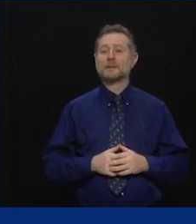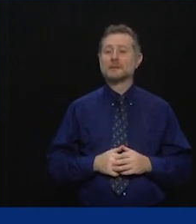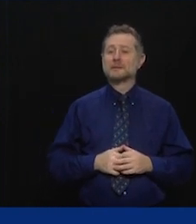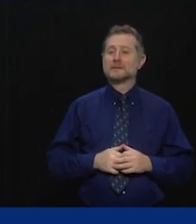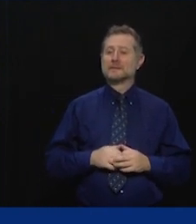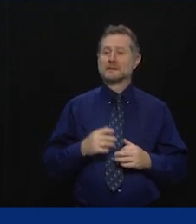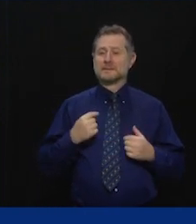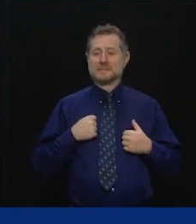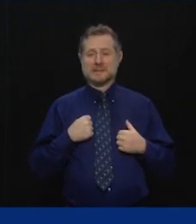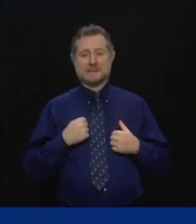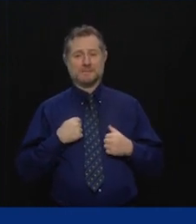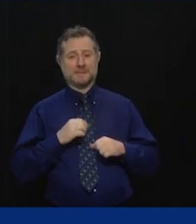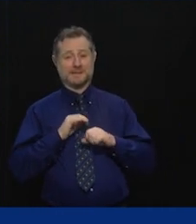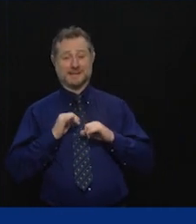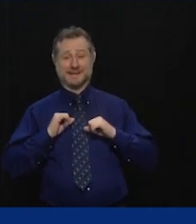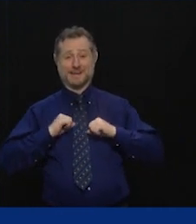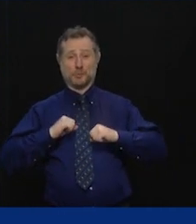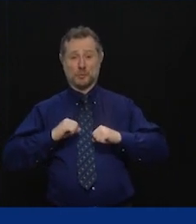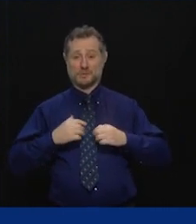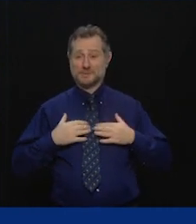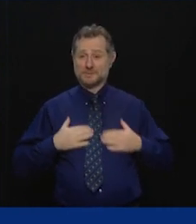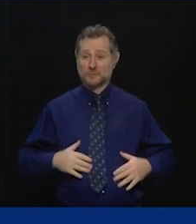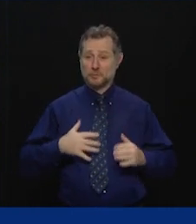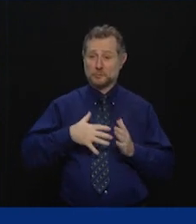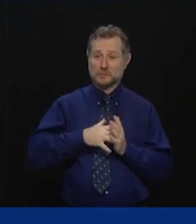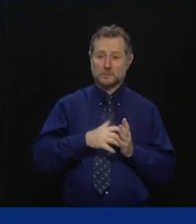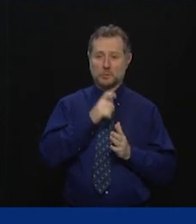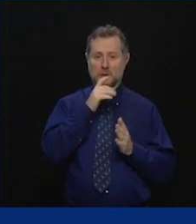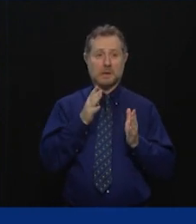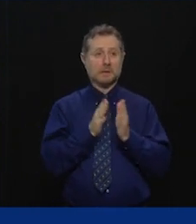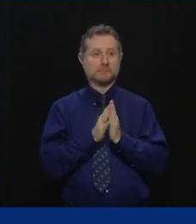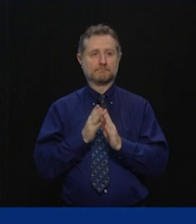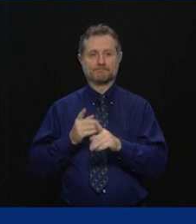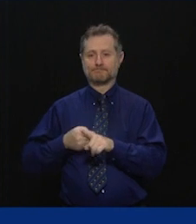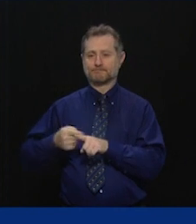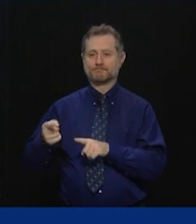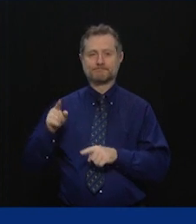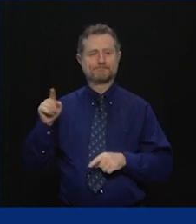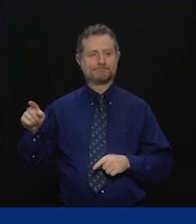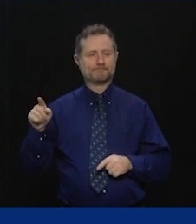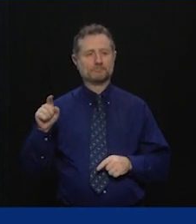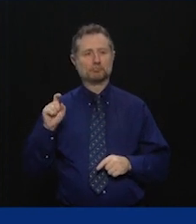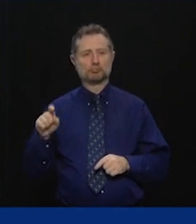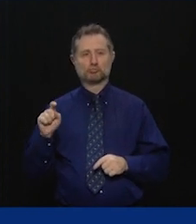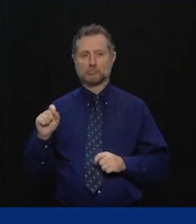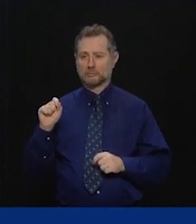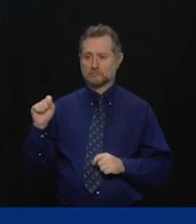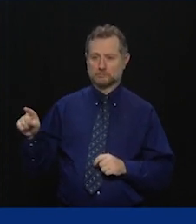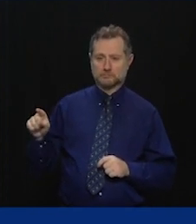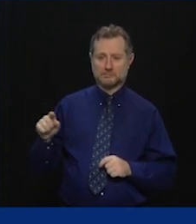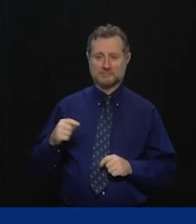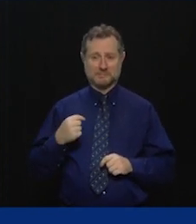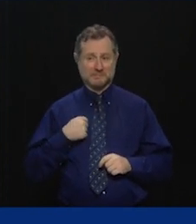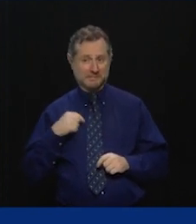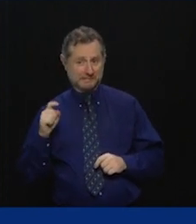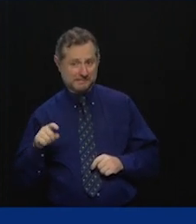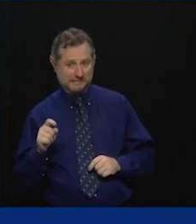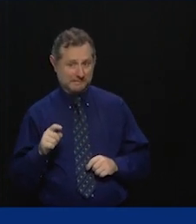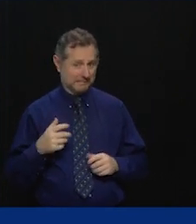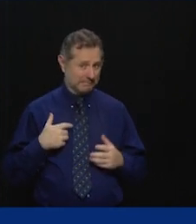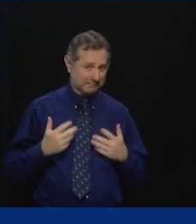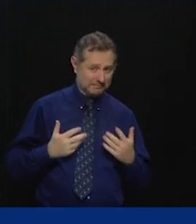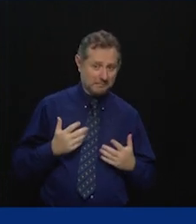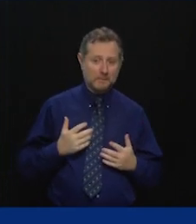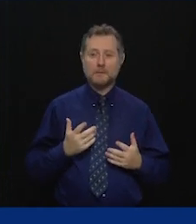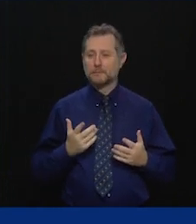immunocompromised, you know, the one person who knows is going to be your doctor, and talk to them about whether it makes sense for you to get this shot. We think it's really important that more people get